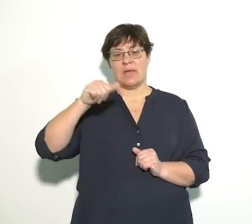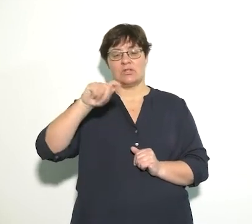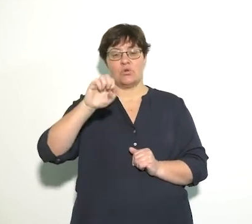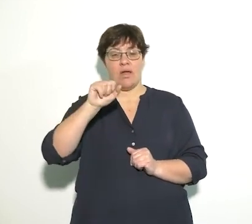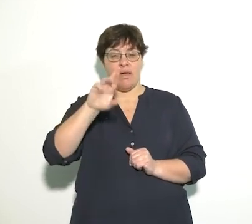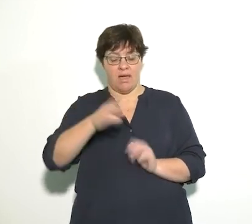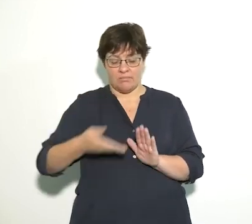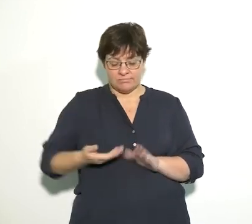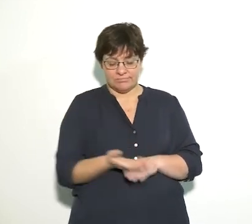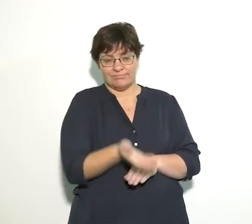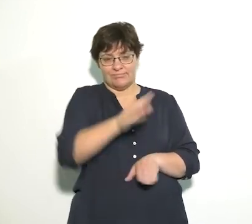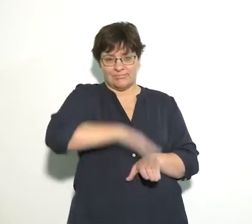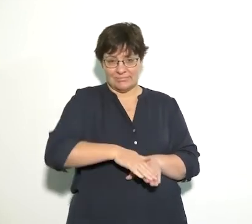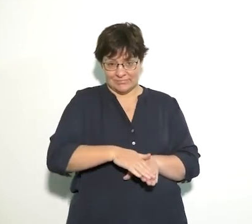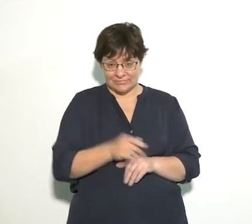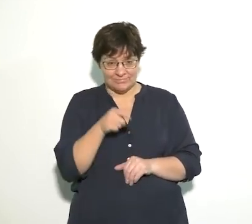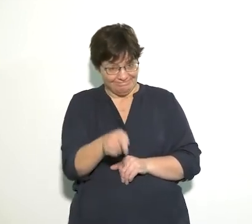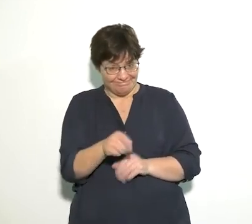spatula